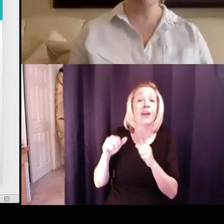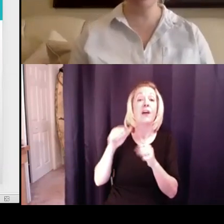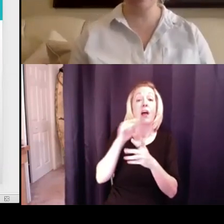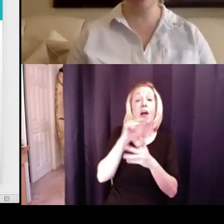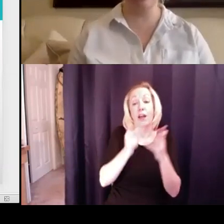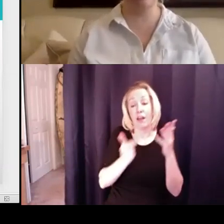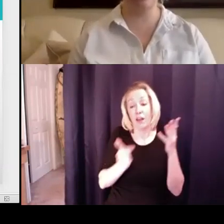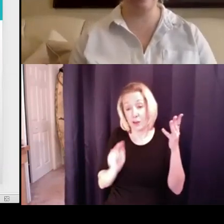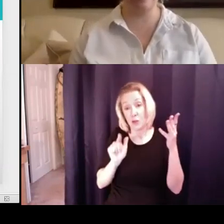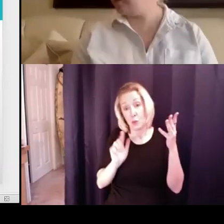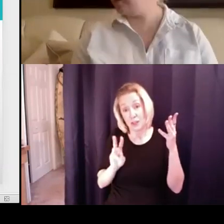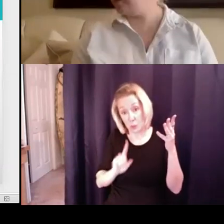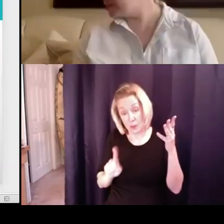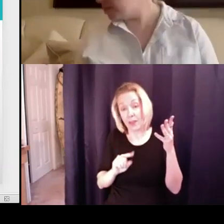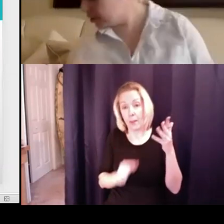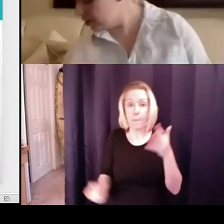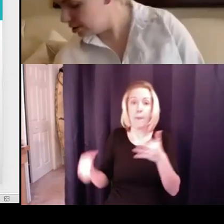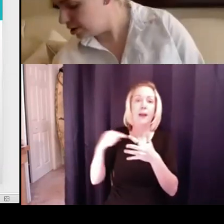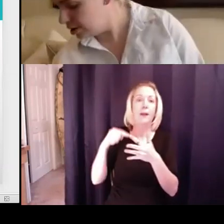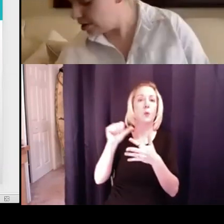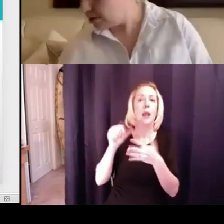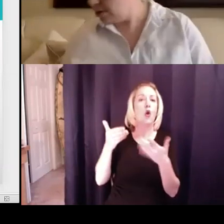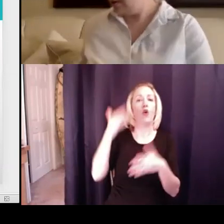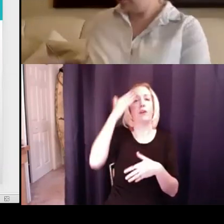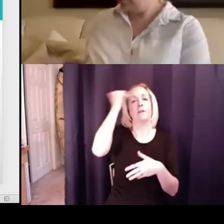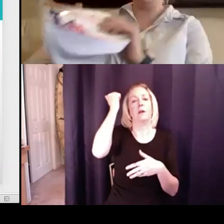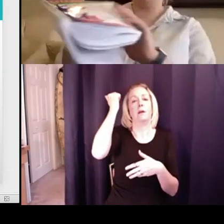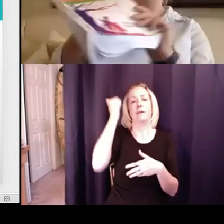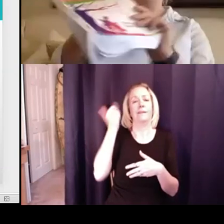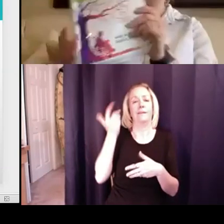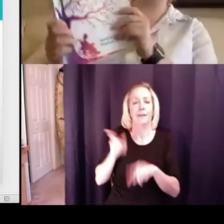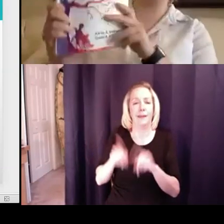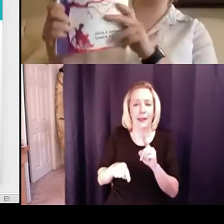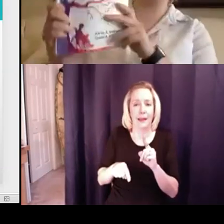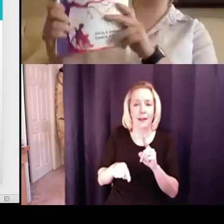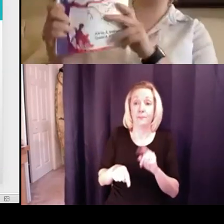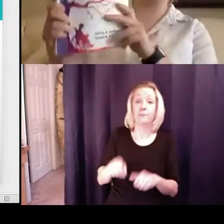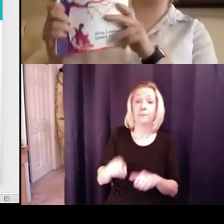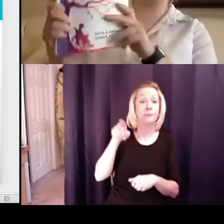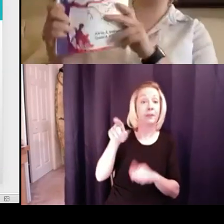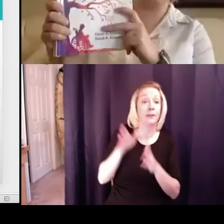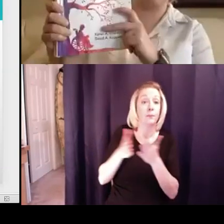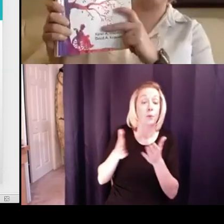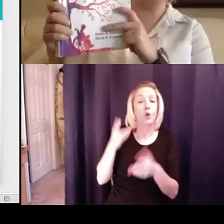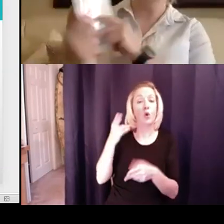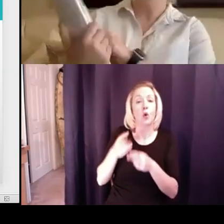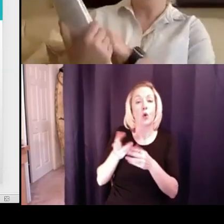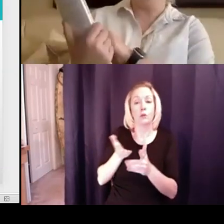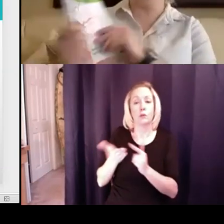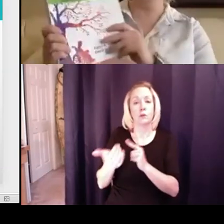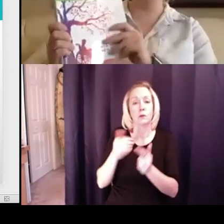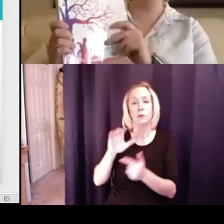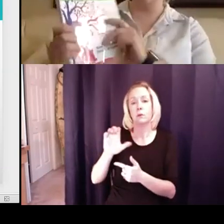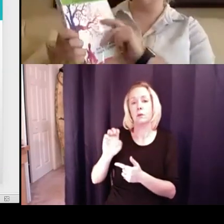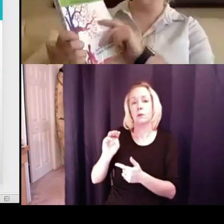So one suggestion, I've been reading this book, if no one's seen it, called Comprehensive Literacy for All.